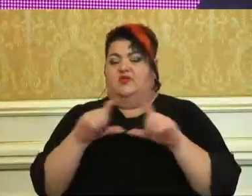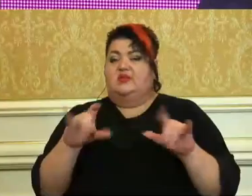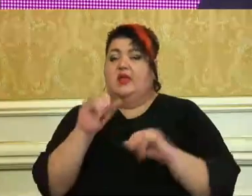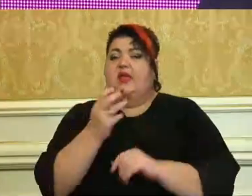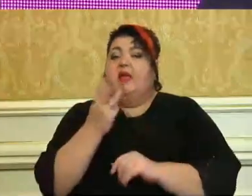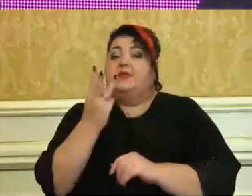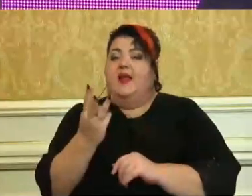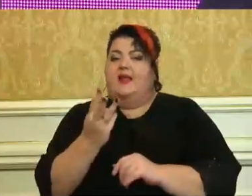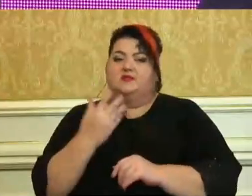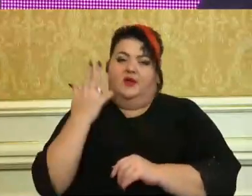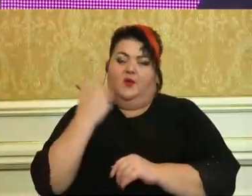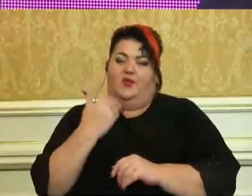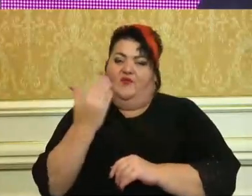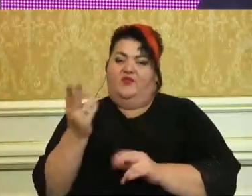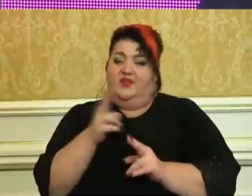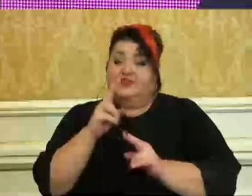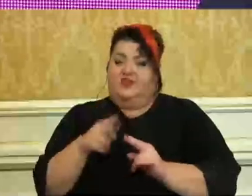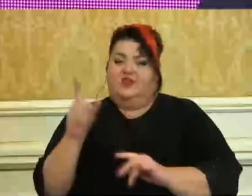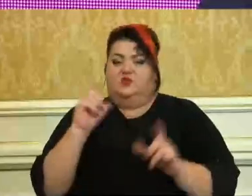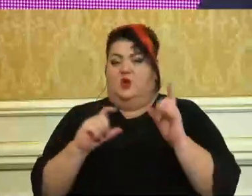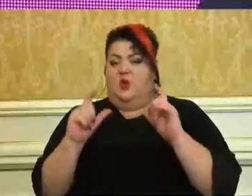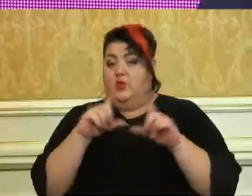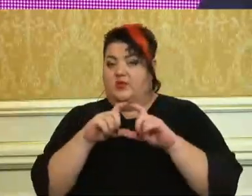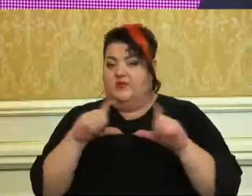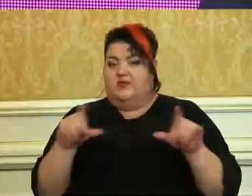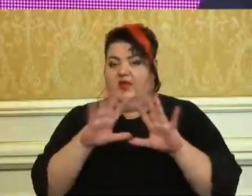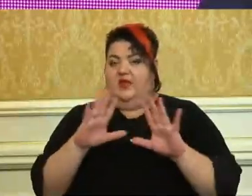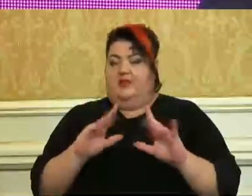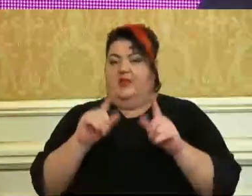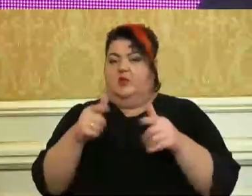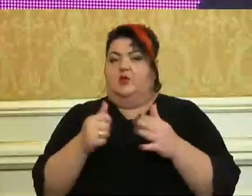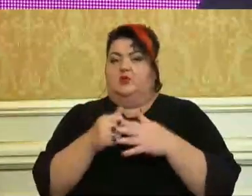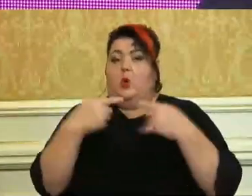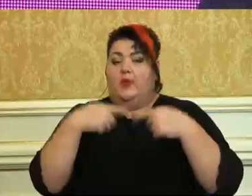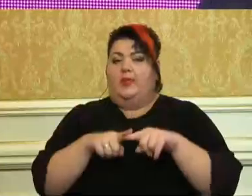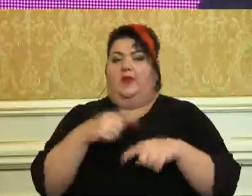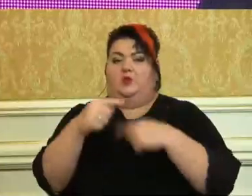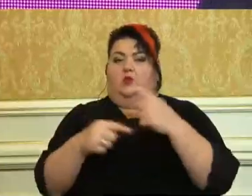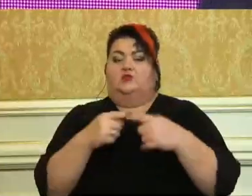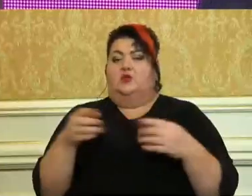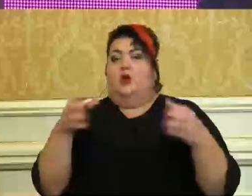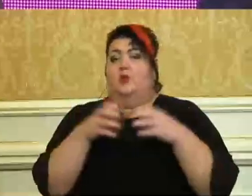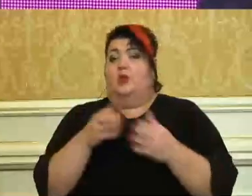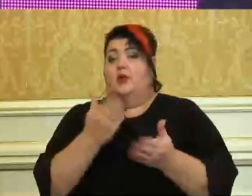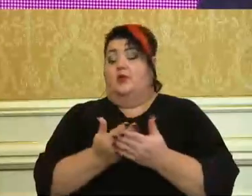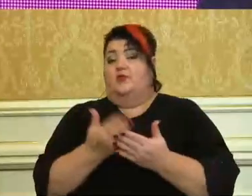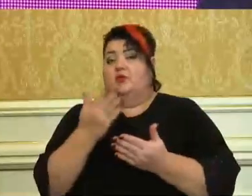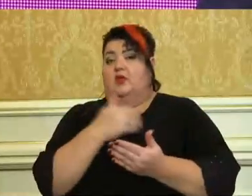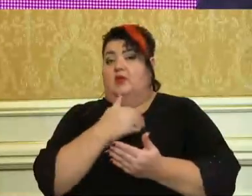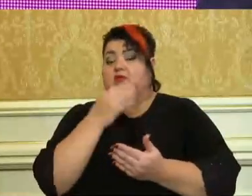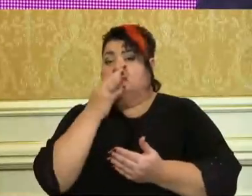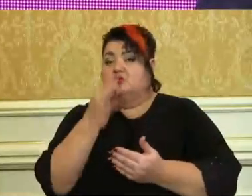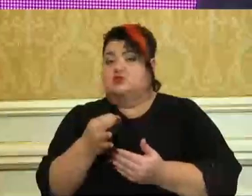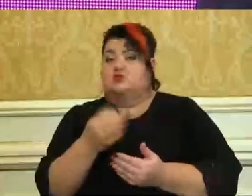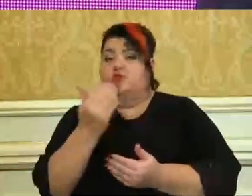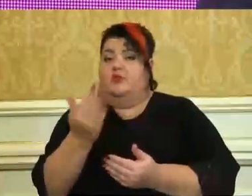men, among the guys, one person live in the university, for example. Or the third is the person also got the brilliant education is not